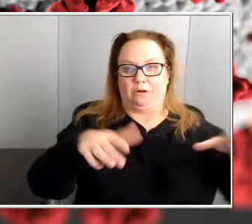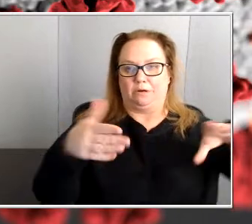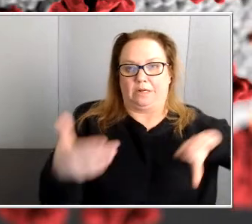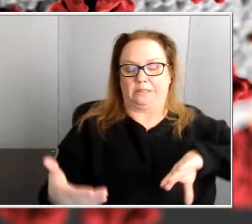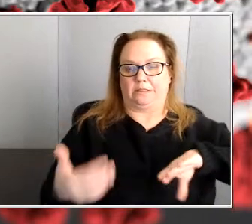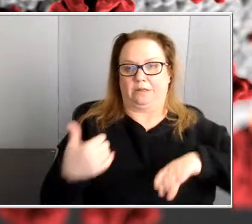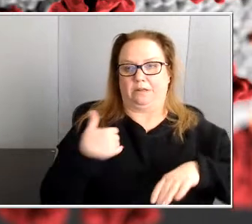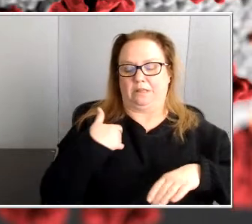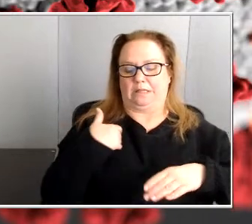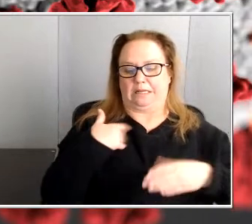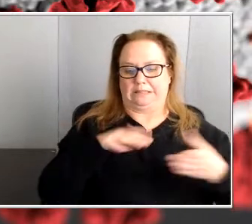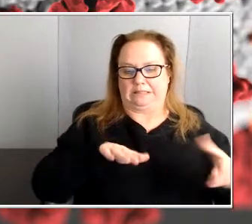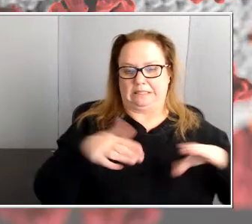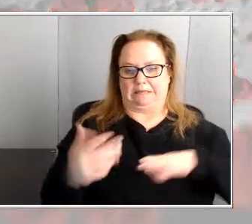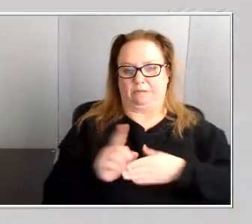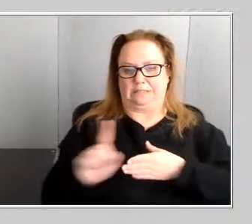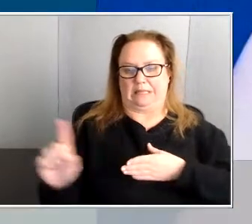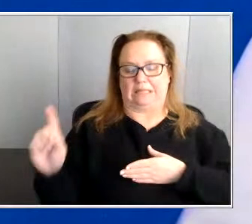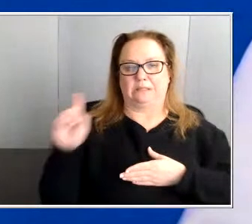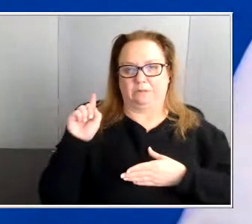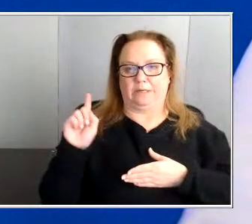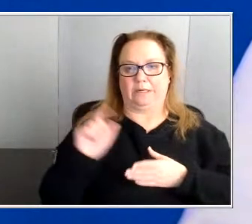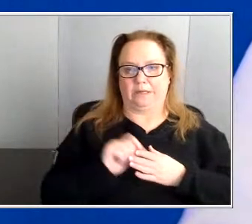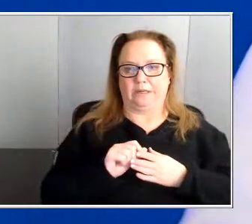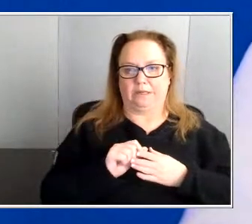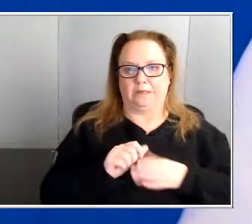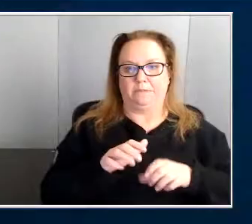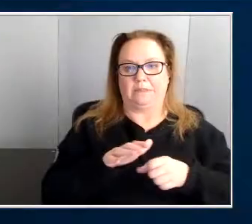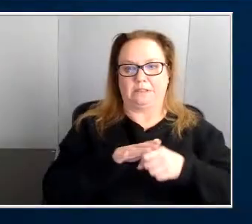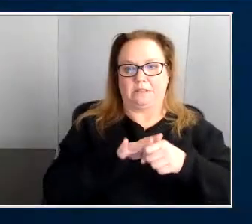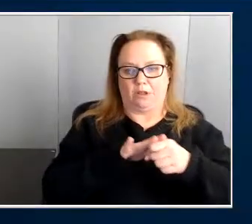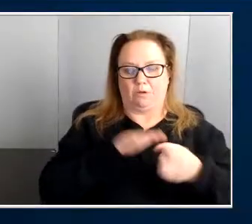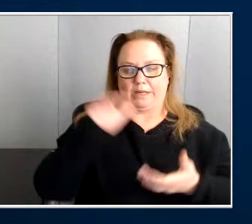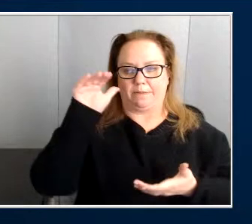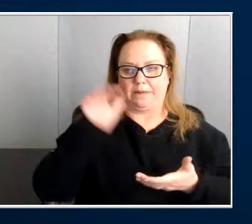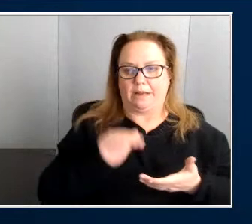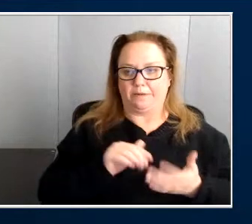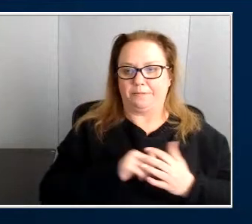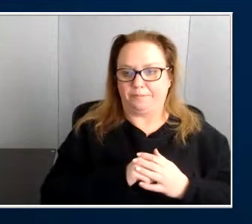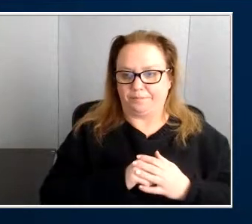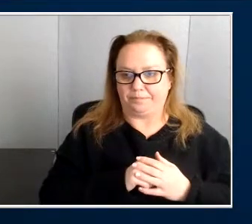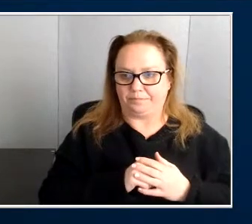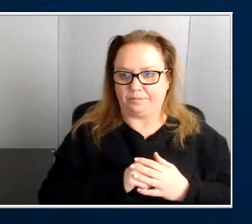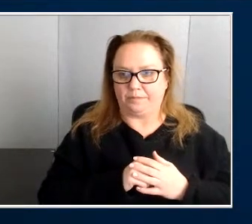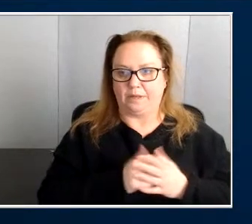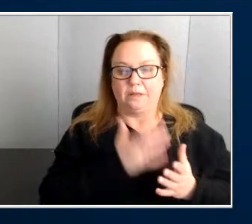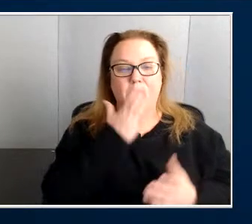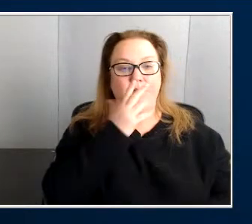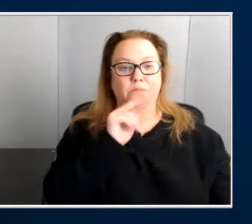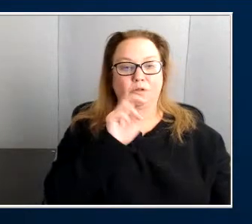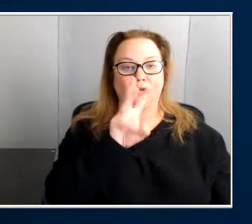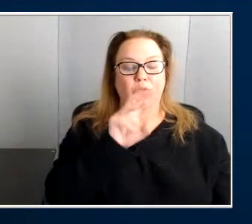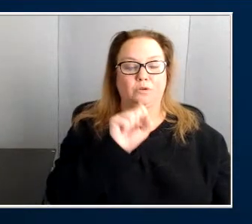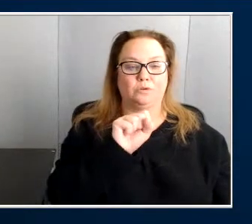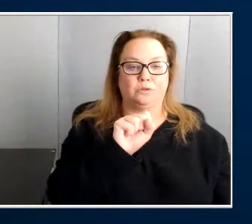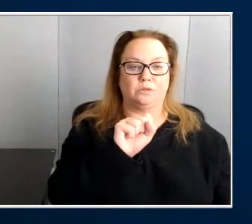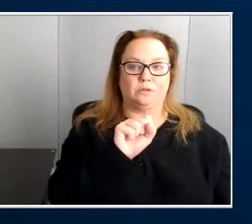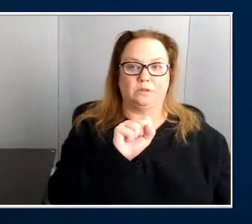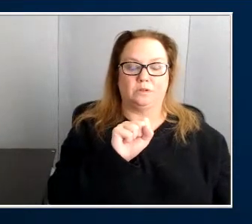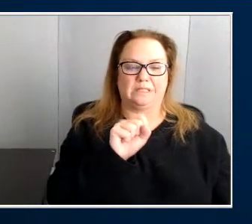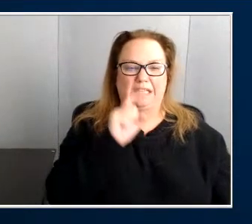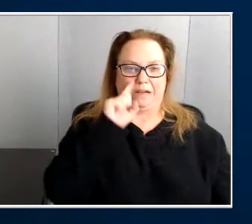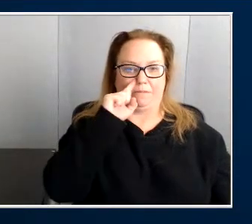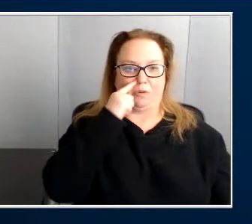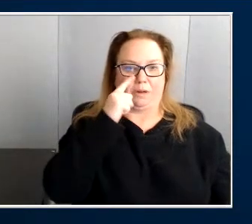was last week, but slowly coming down. Yeah, so that is good news. We don't have the heat map today, but it's kind of boring because it